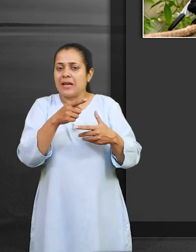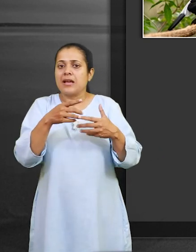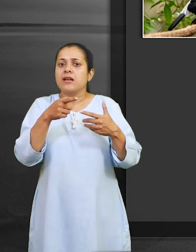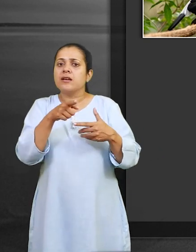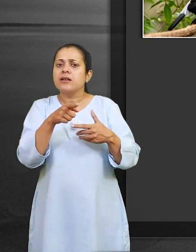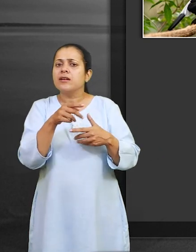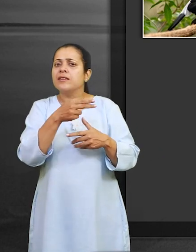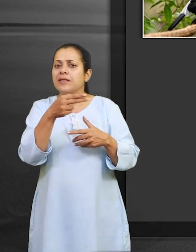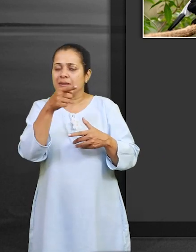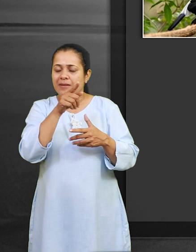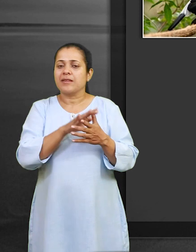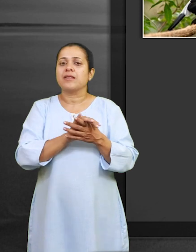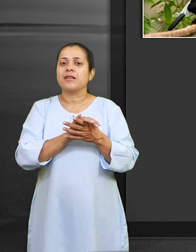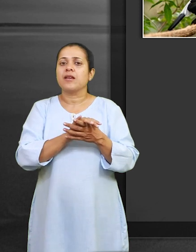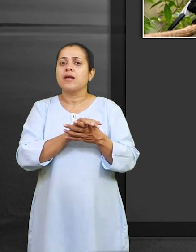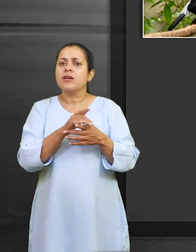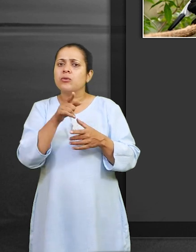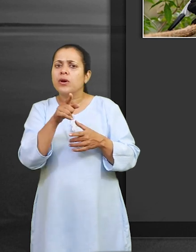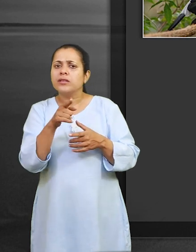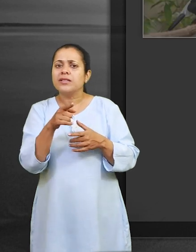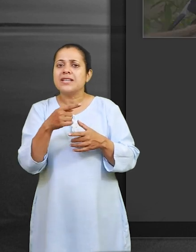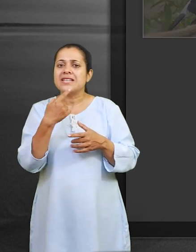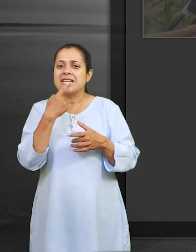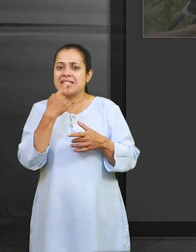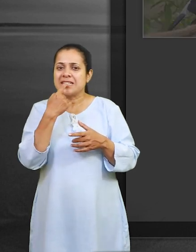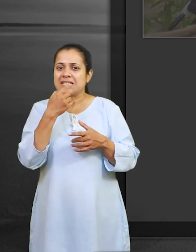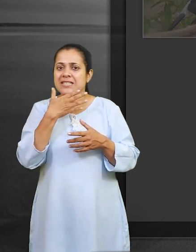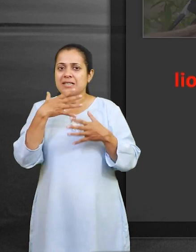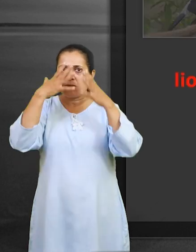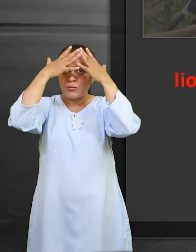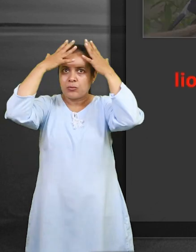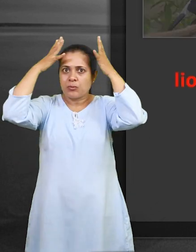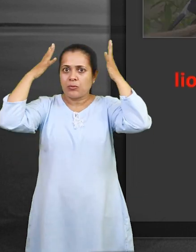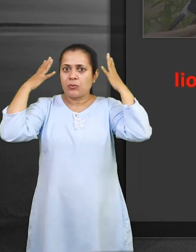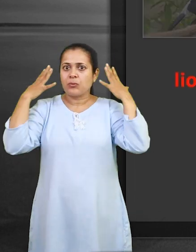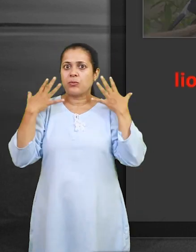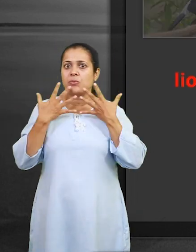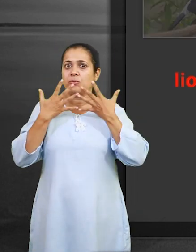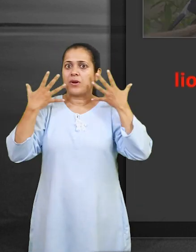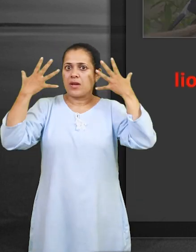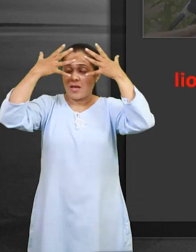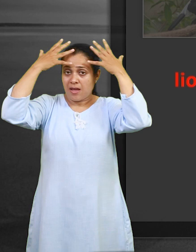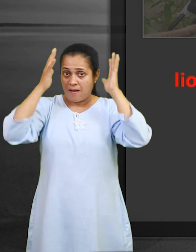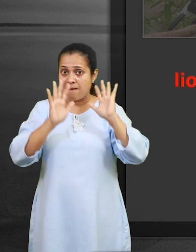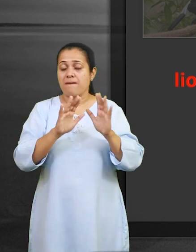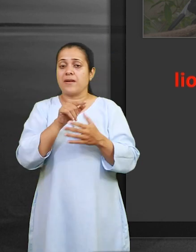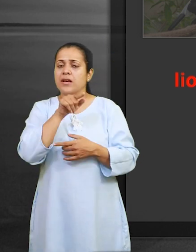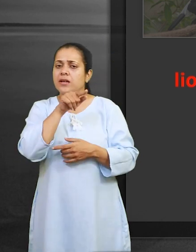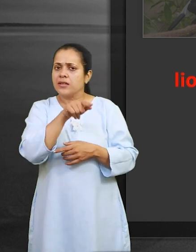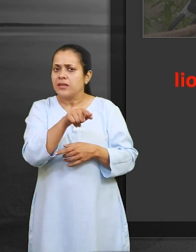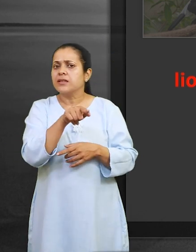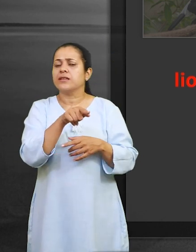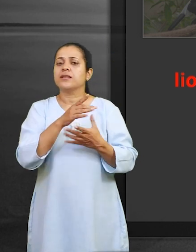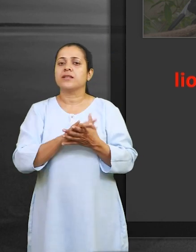the beard ape because it has white fur all around the face. This